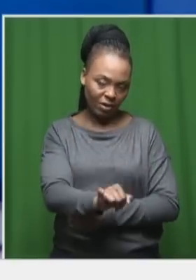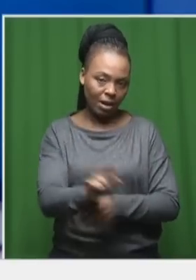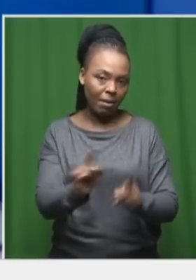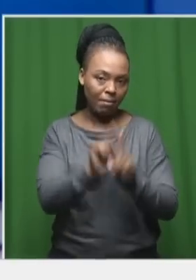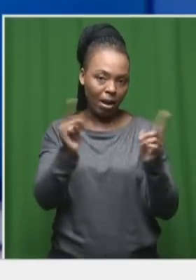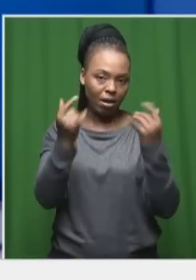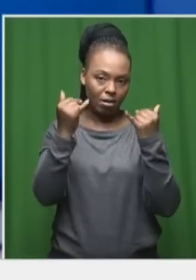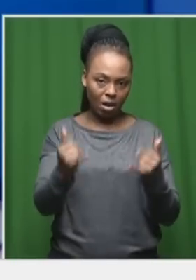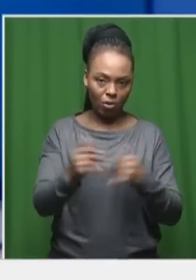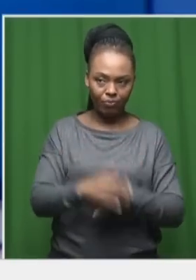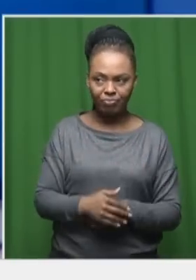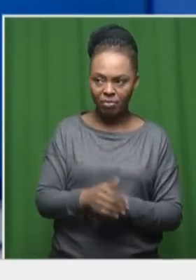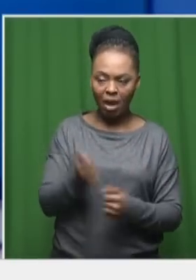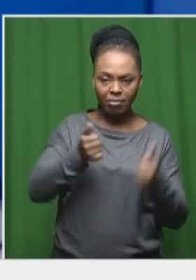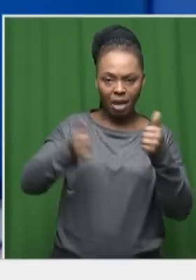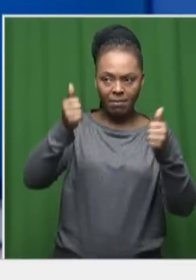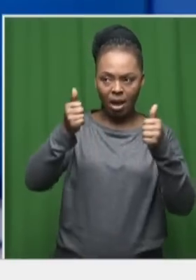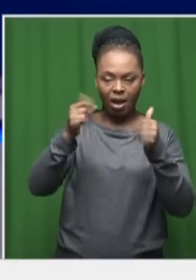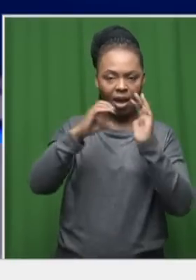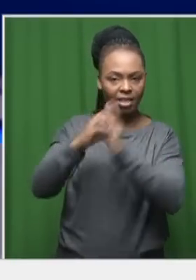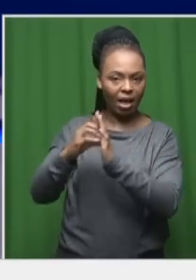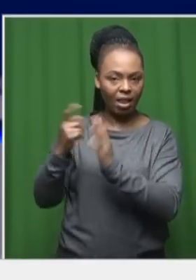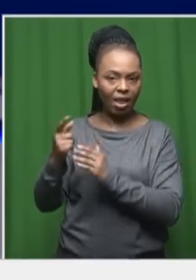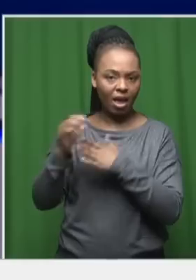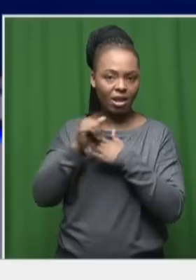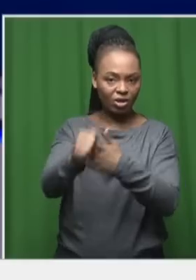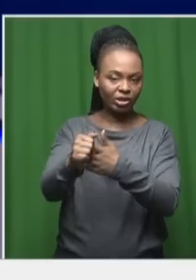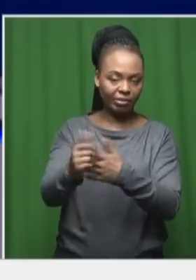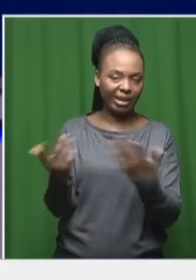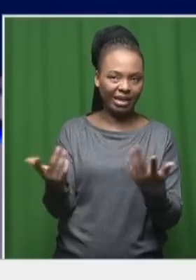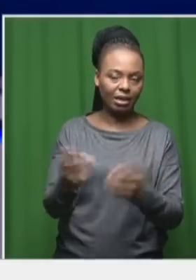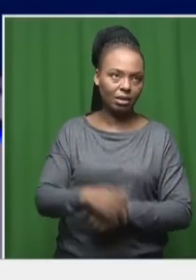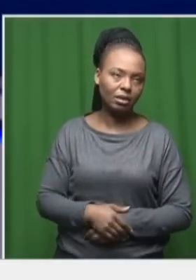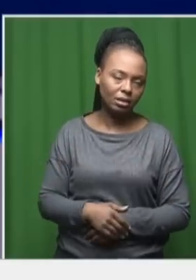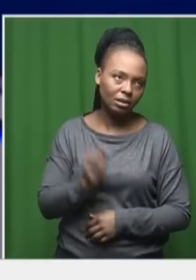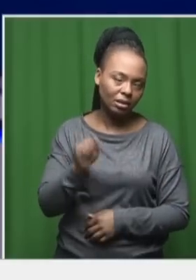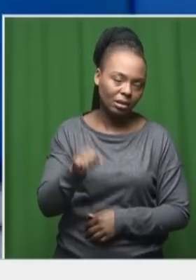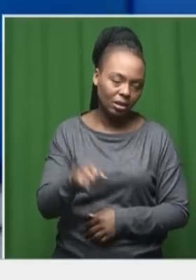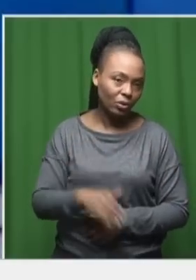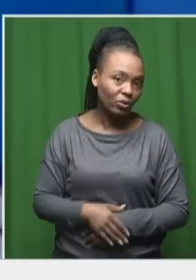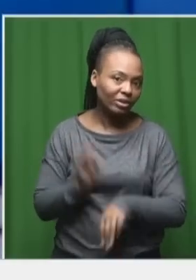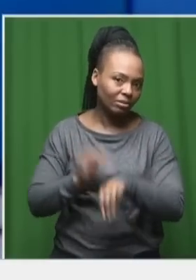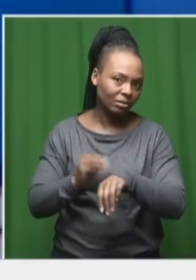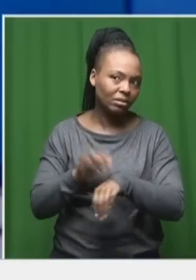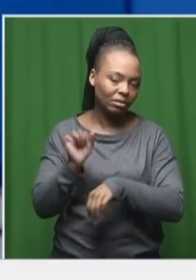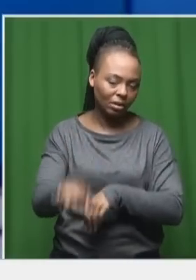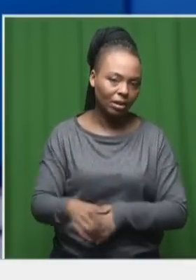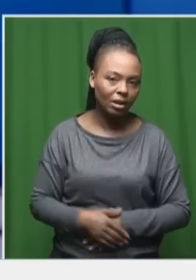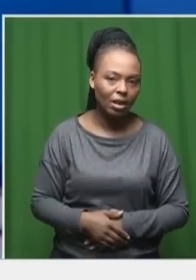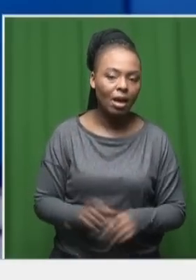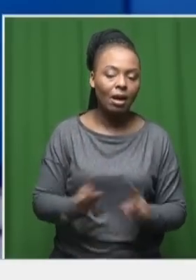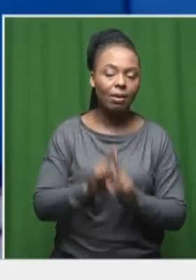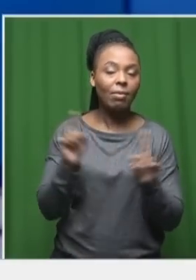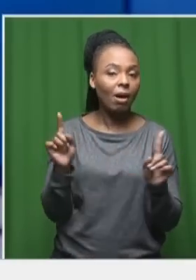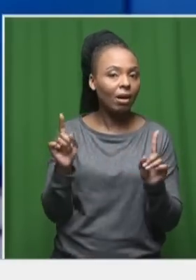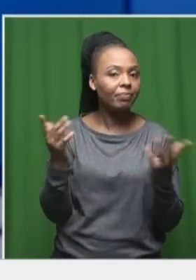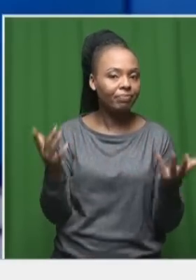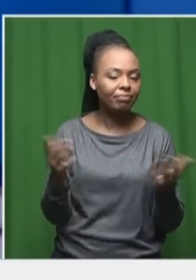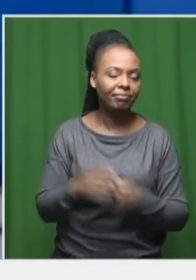ethical leadership, and yeah, I suppose it's a bit of a stretch, but let's go there. Even if